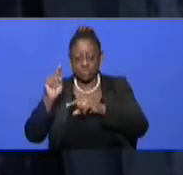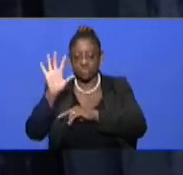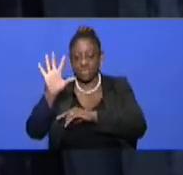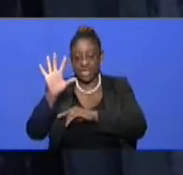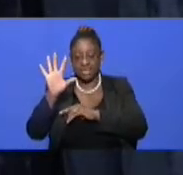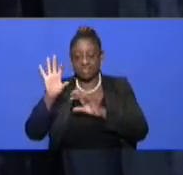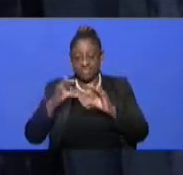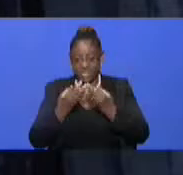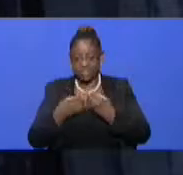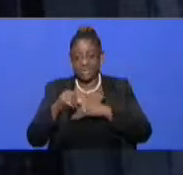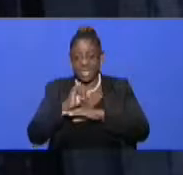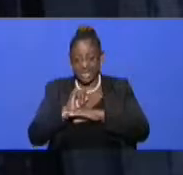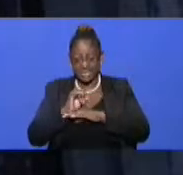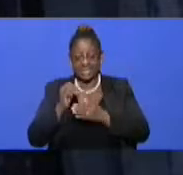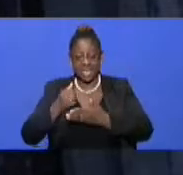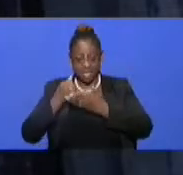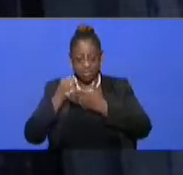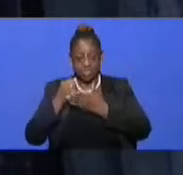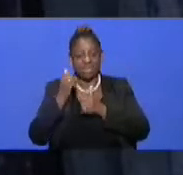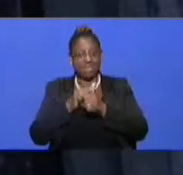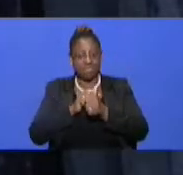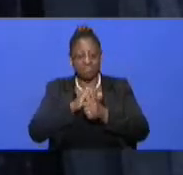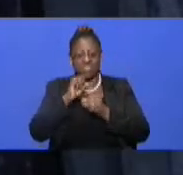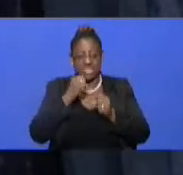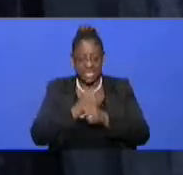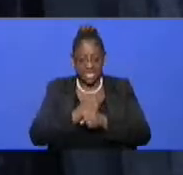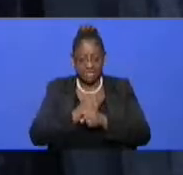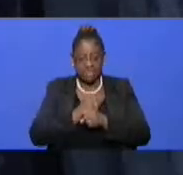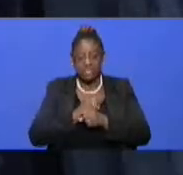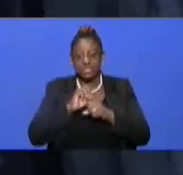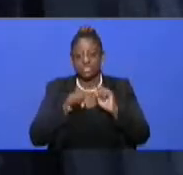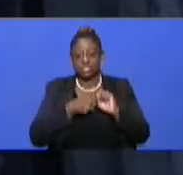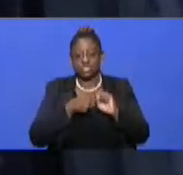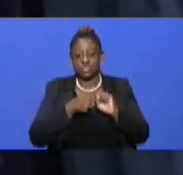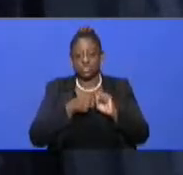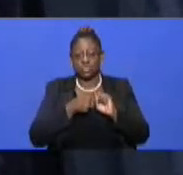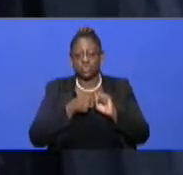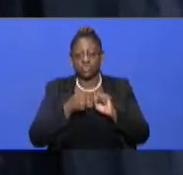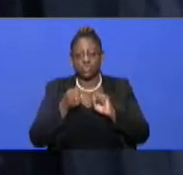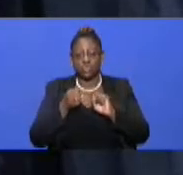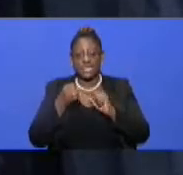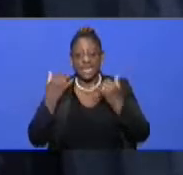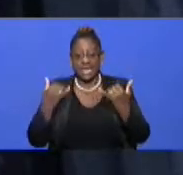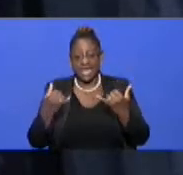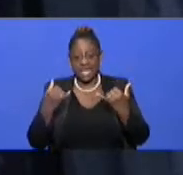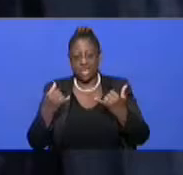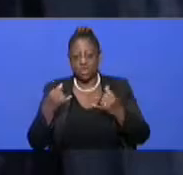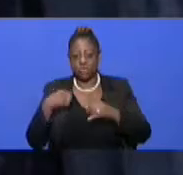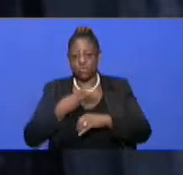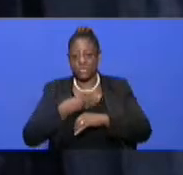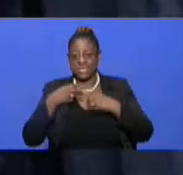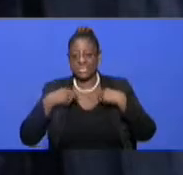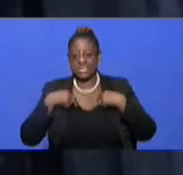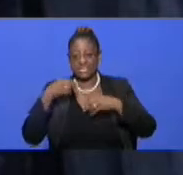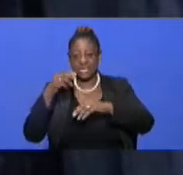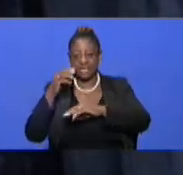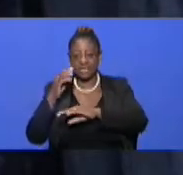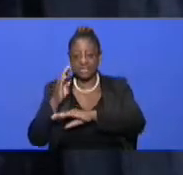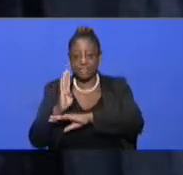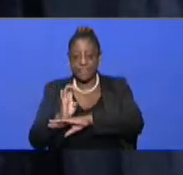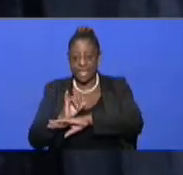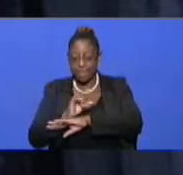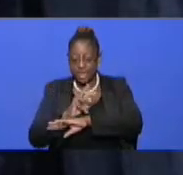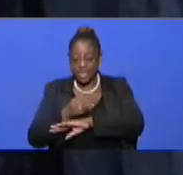so once COVID, you know, kind of subsided, we've gone back into the family islands. And this year we did Bimini, Harbor Island,